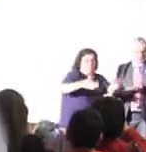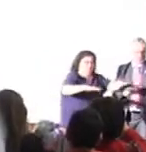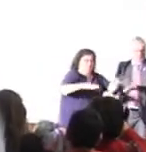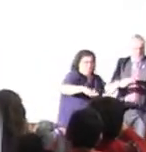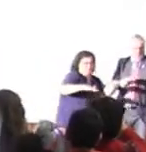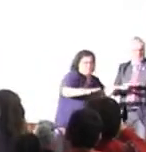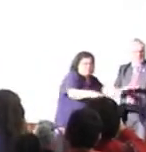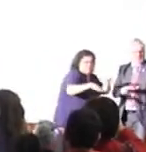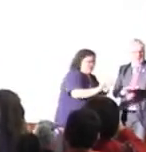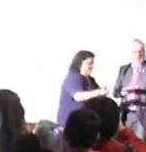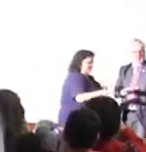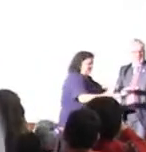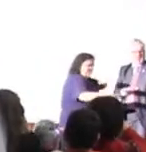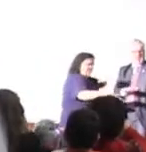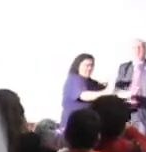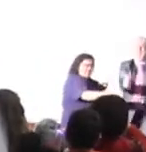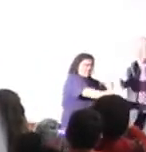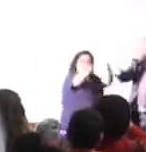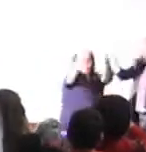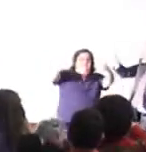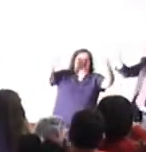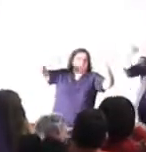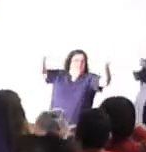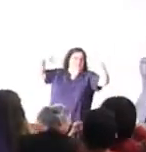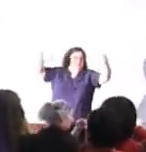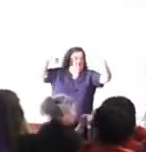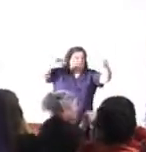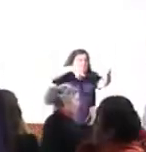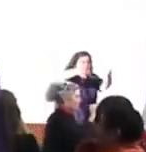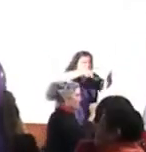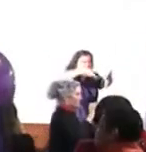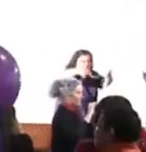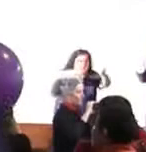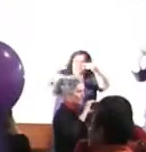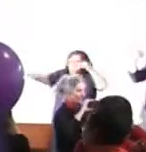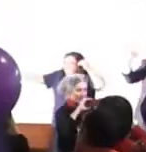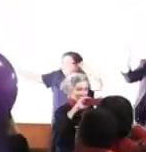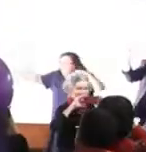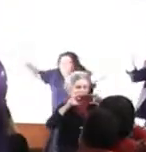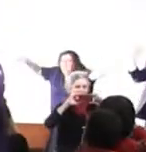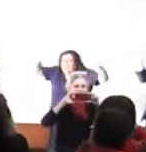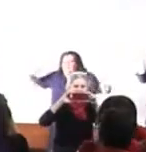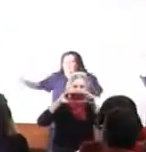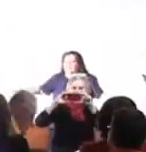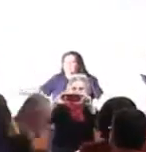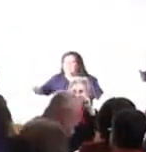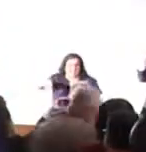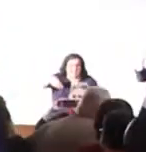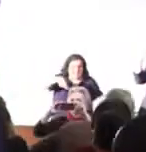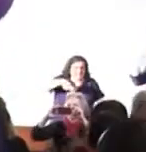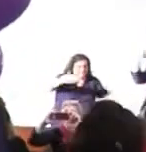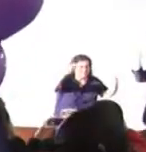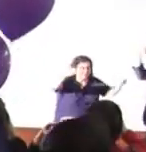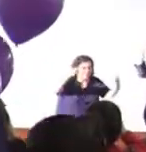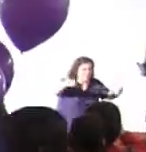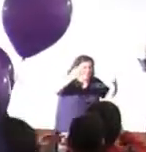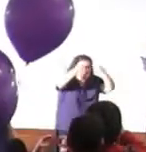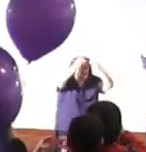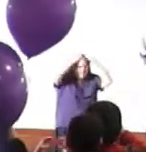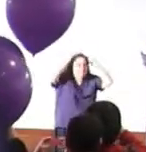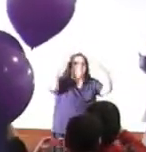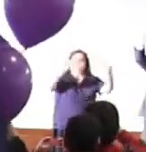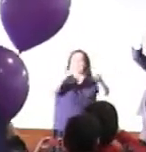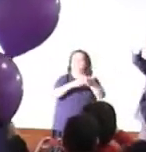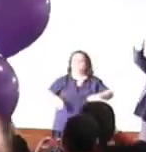turn it And up. everyone's dancing. Turn it up, turn it up, turn it up. It's never been like this before. Turn it up, turn it